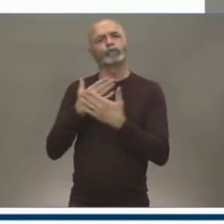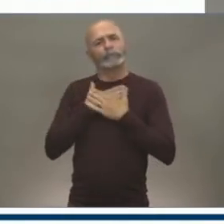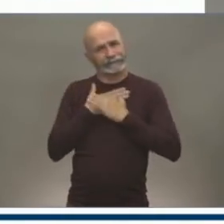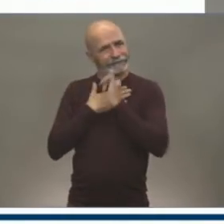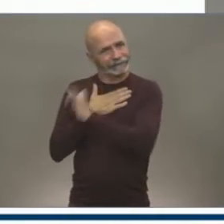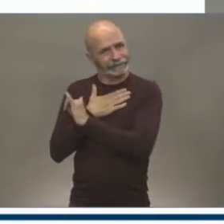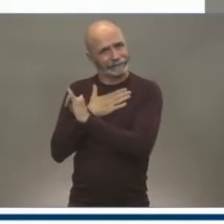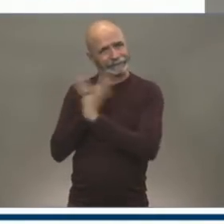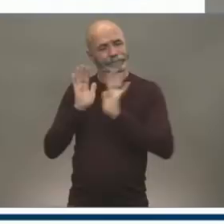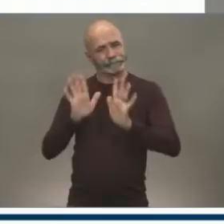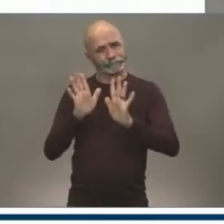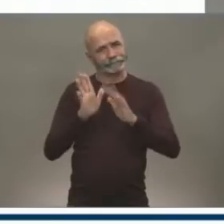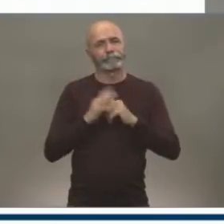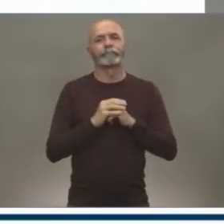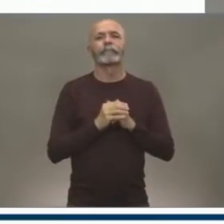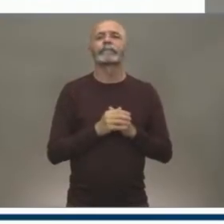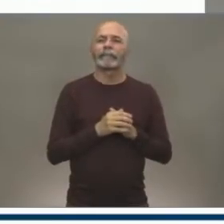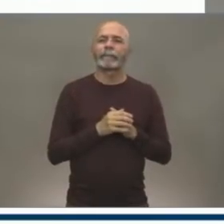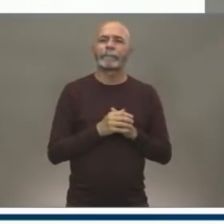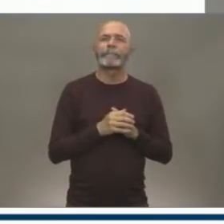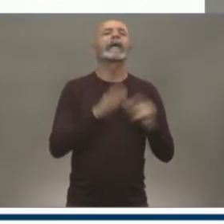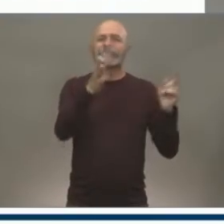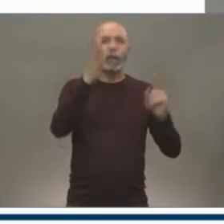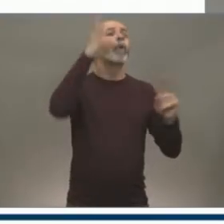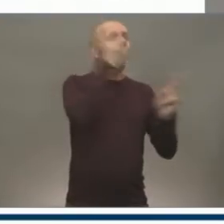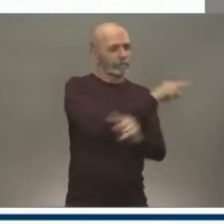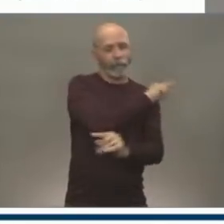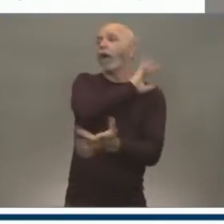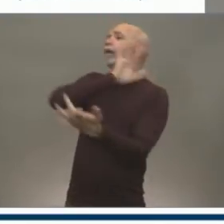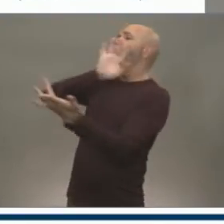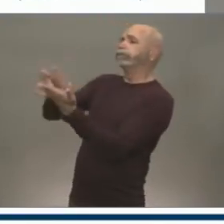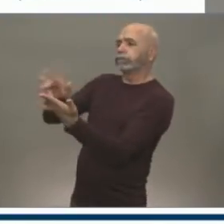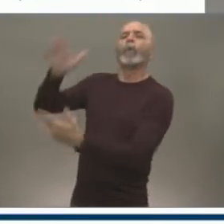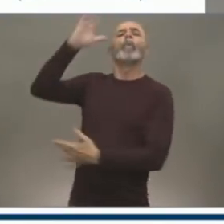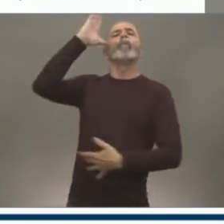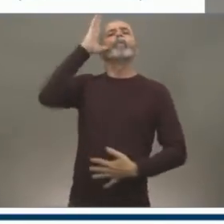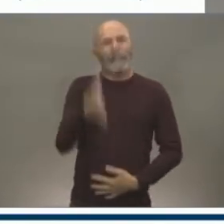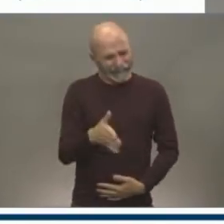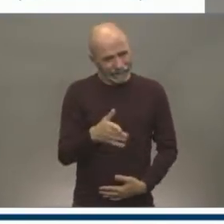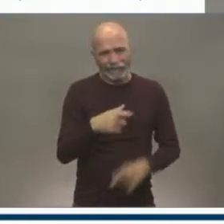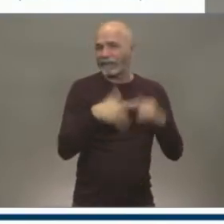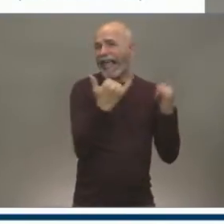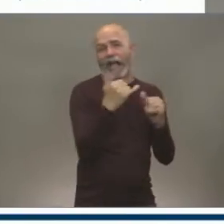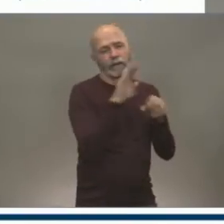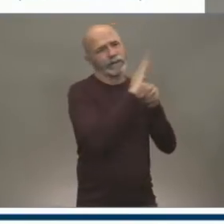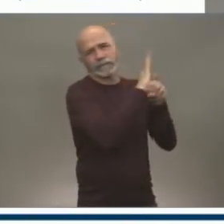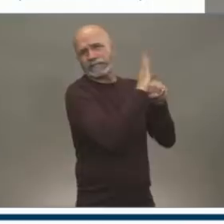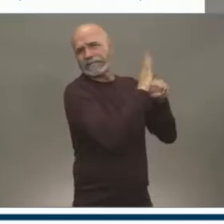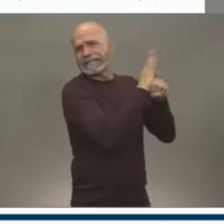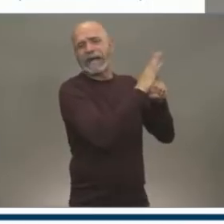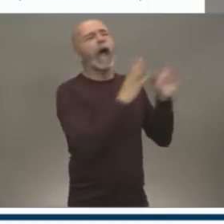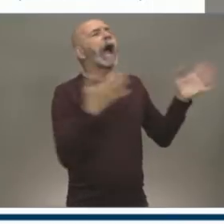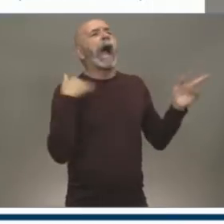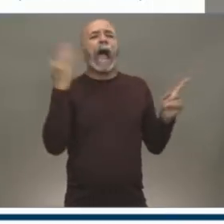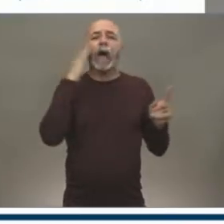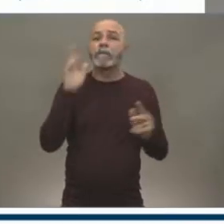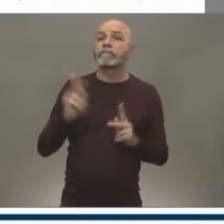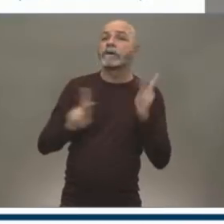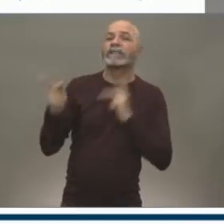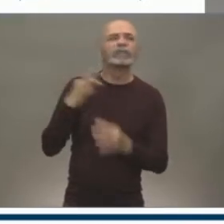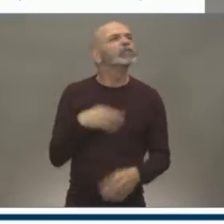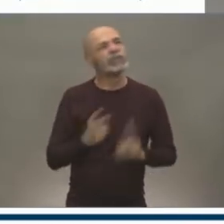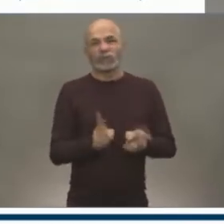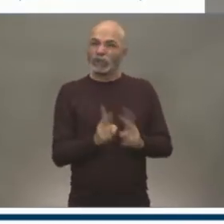You will get a phone call. We'll get to you as soon as possible. I recognize that is challenging for